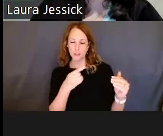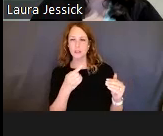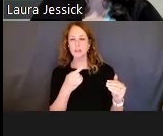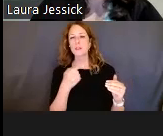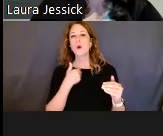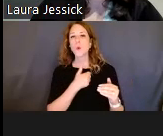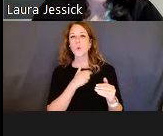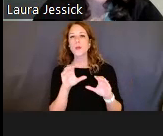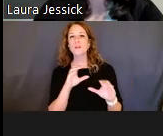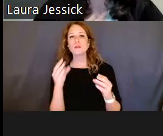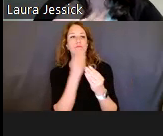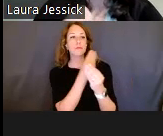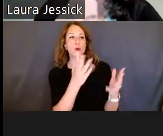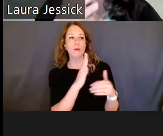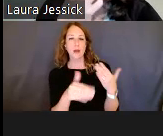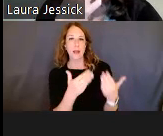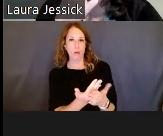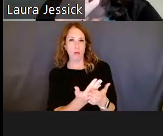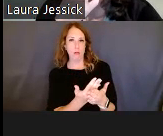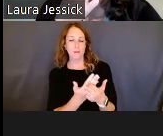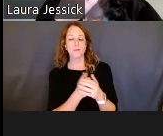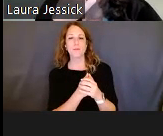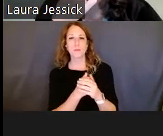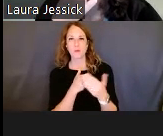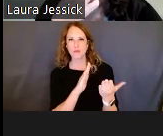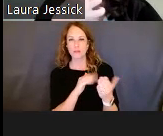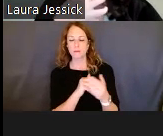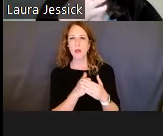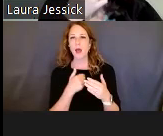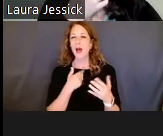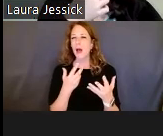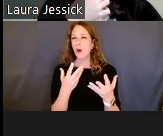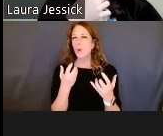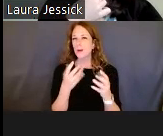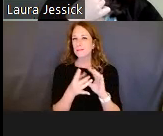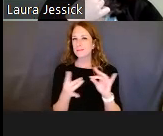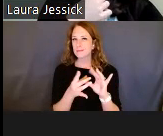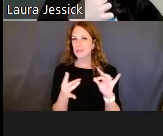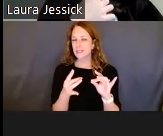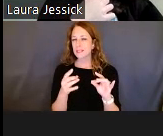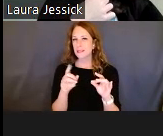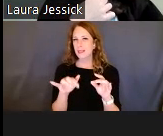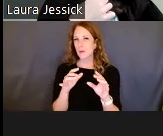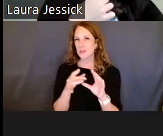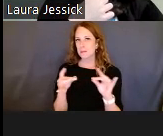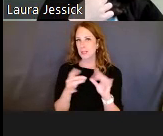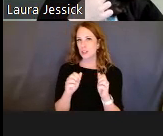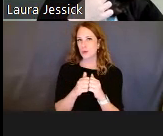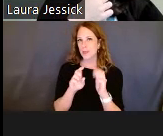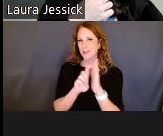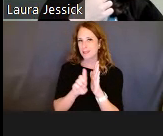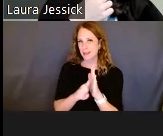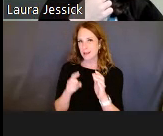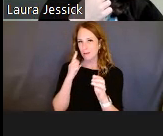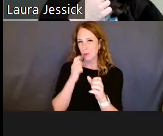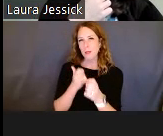all approach. The other thing that I really like to say, because this was mentioned in the backlog study,